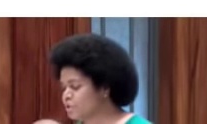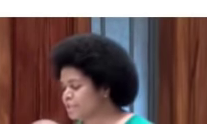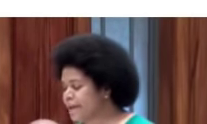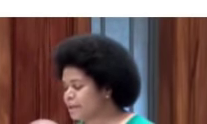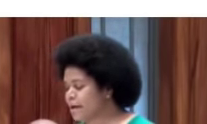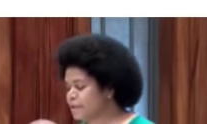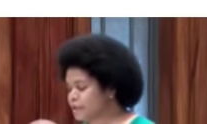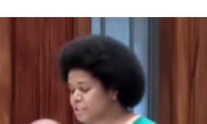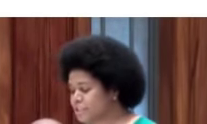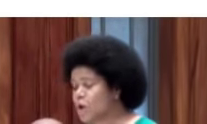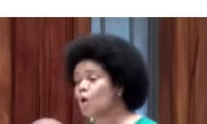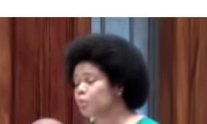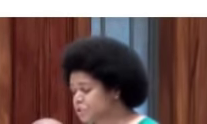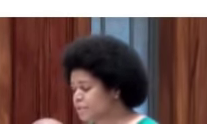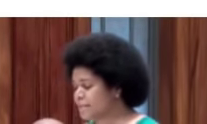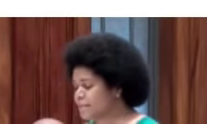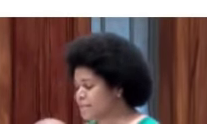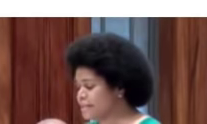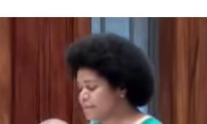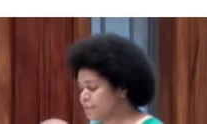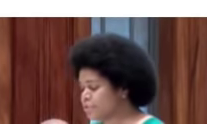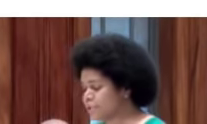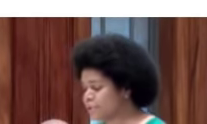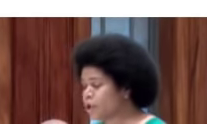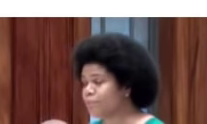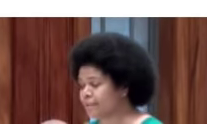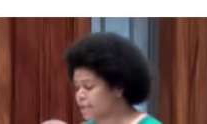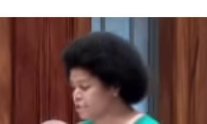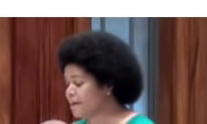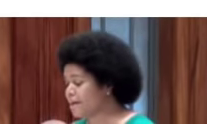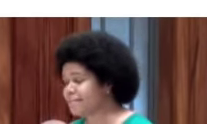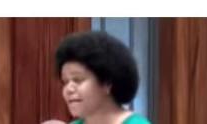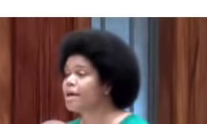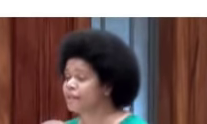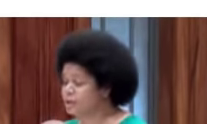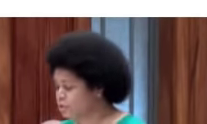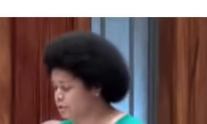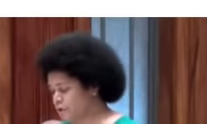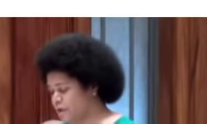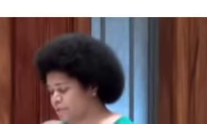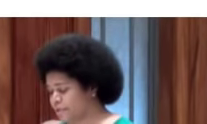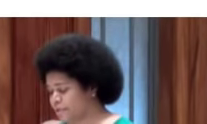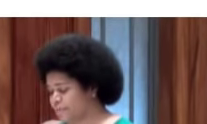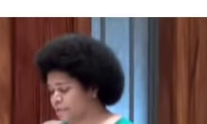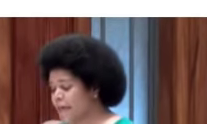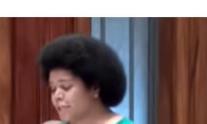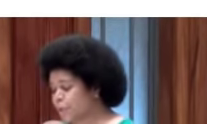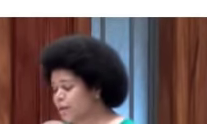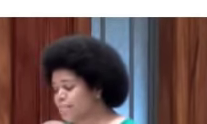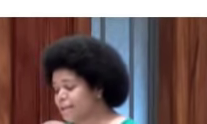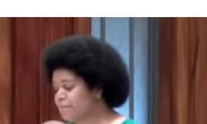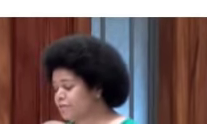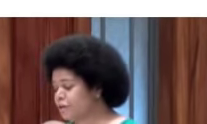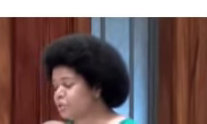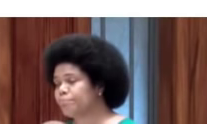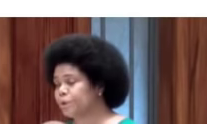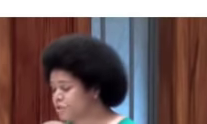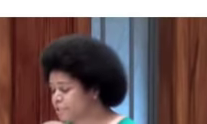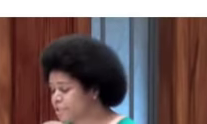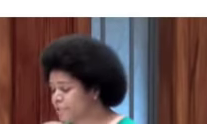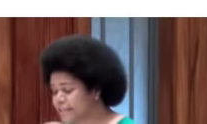due to denial about the condition, which results in diabetes-related complications by the time they do go to the hospital. As well, many prefer